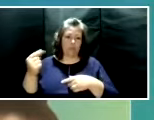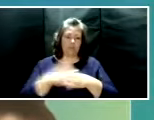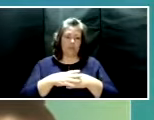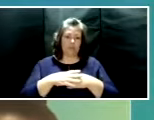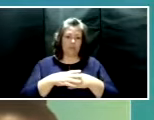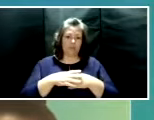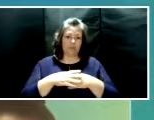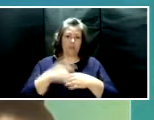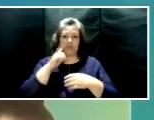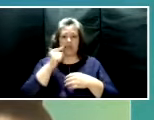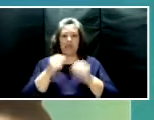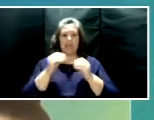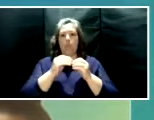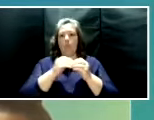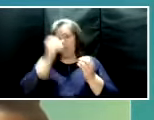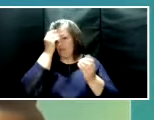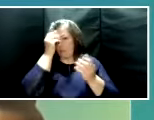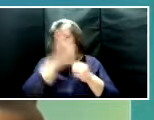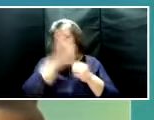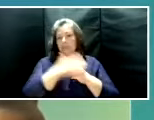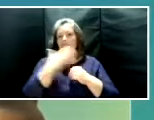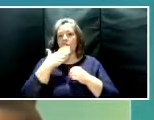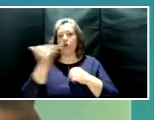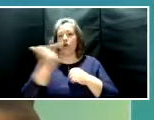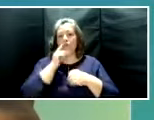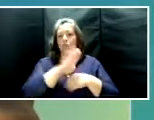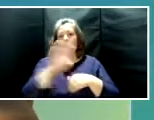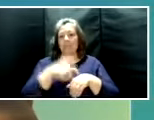www.satcherinstitute.org for additional information. Thank